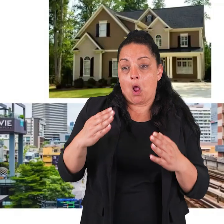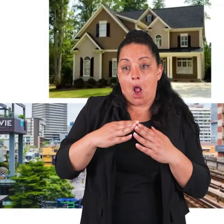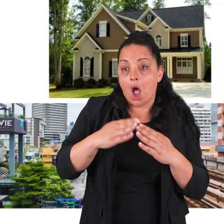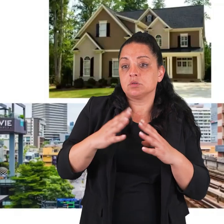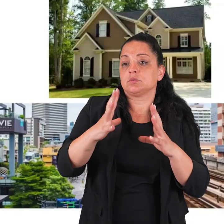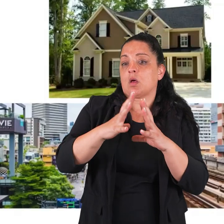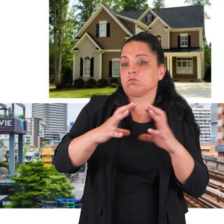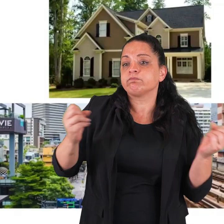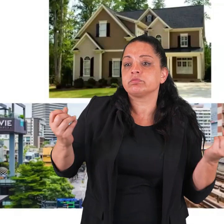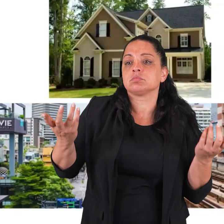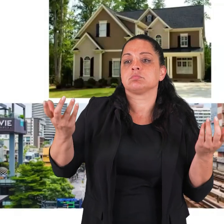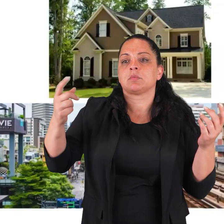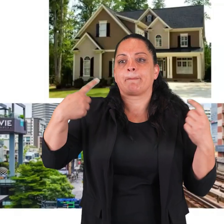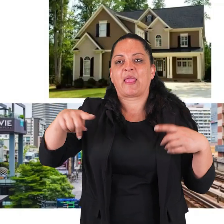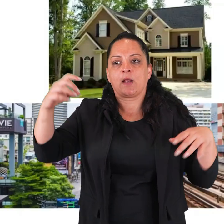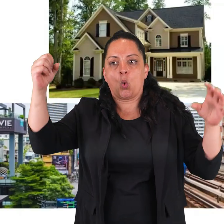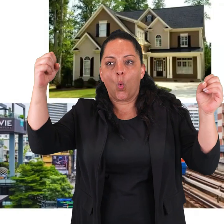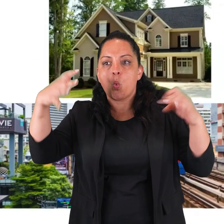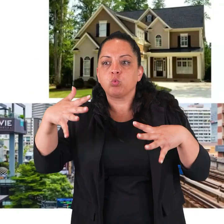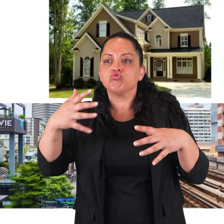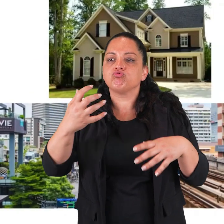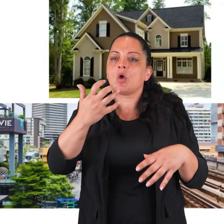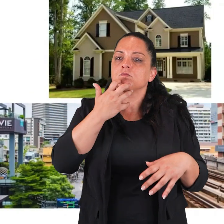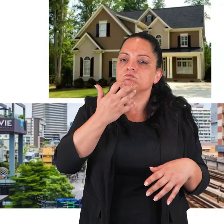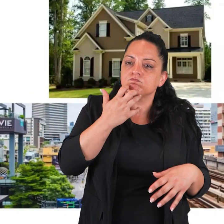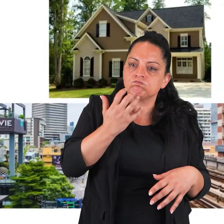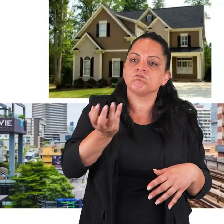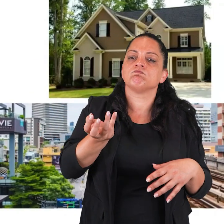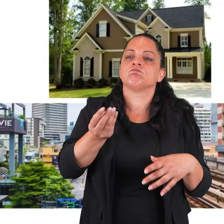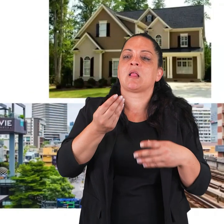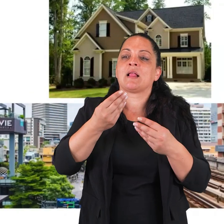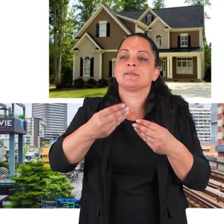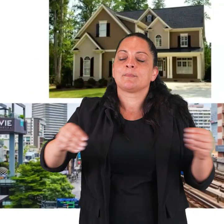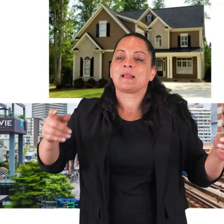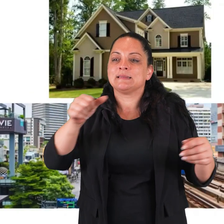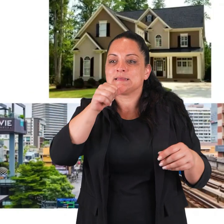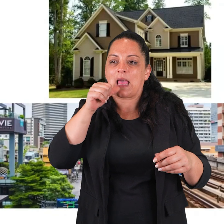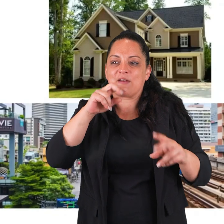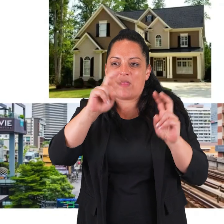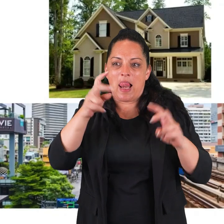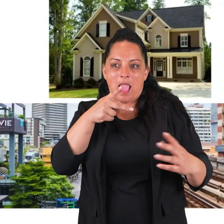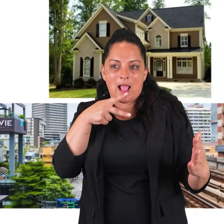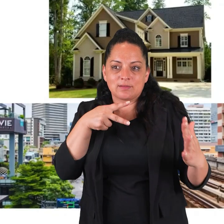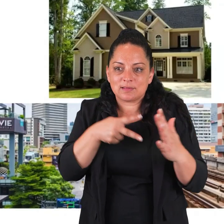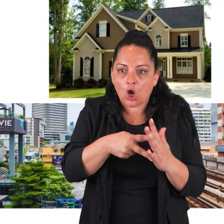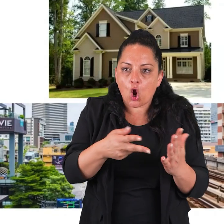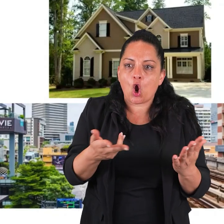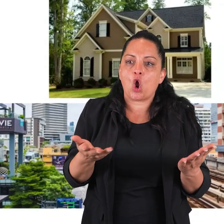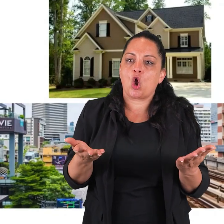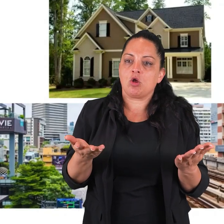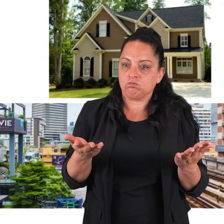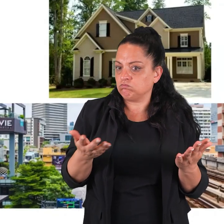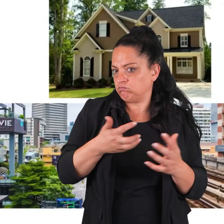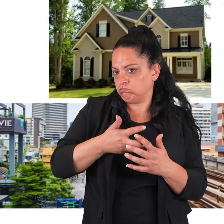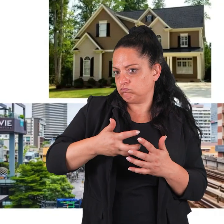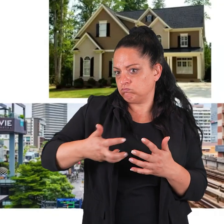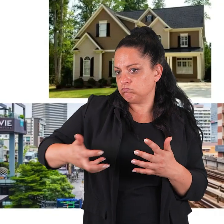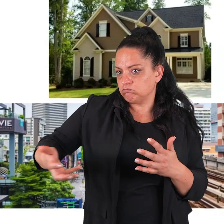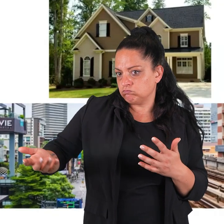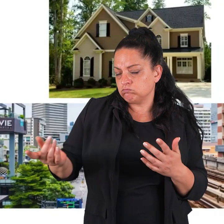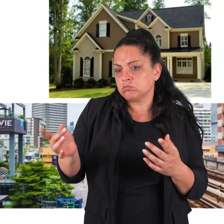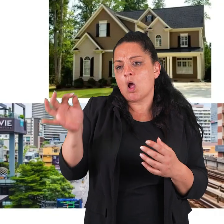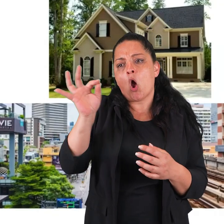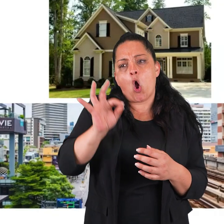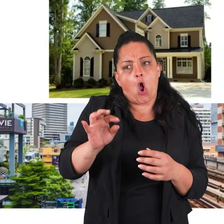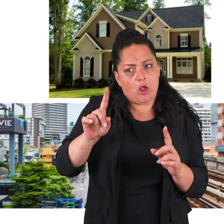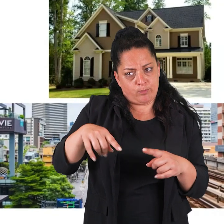for lighting, heating, and the devices that we have to connect to the electricity. And we can use